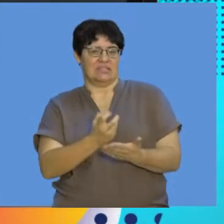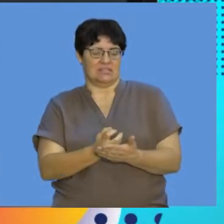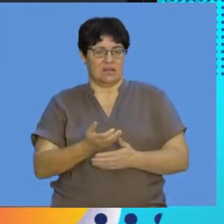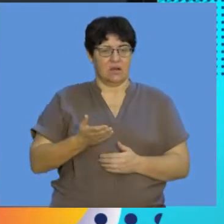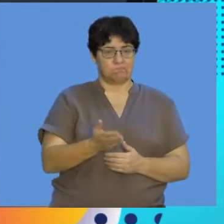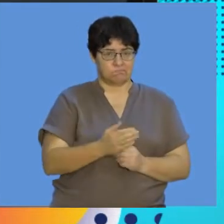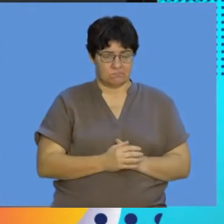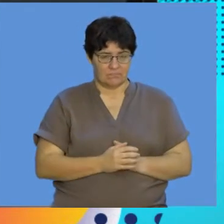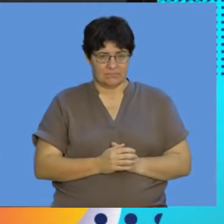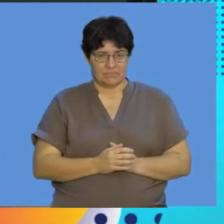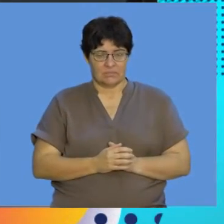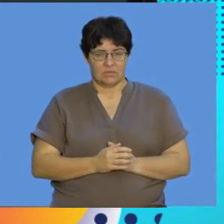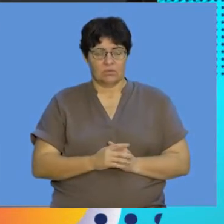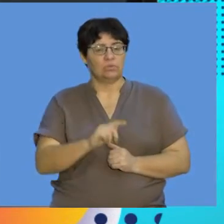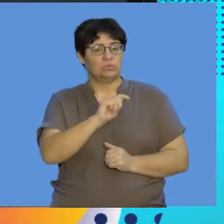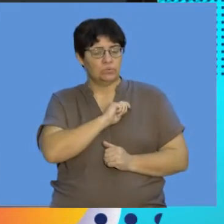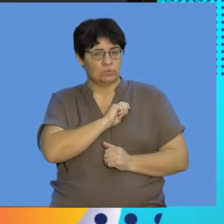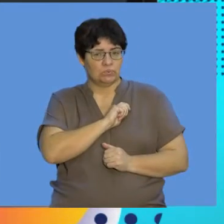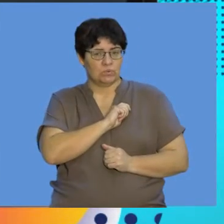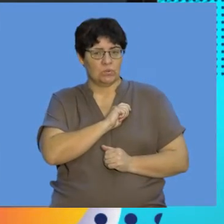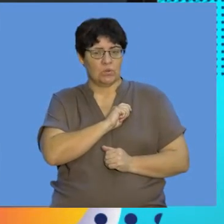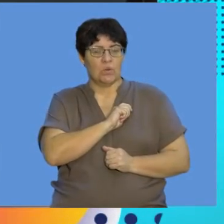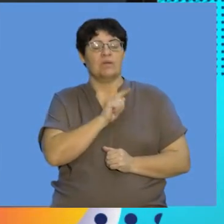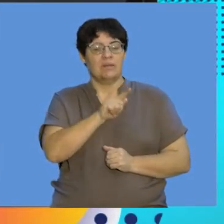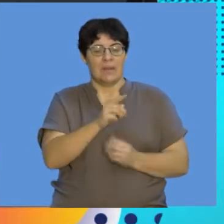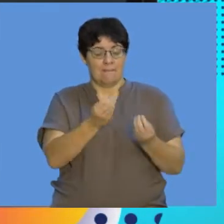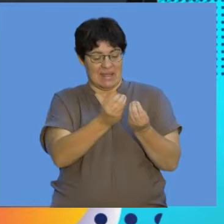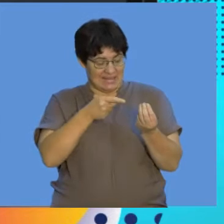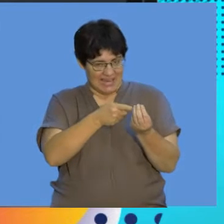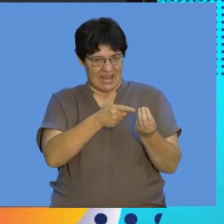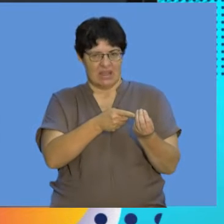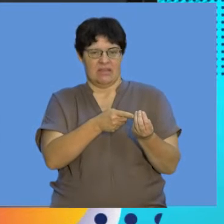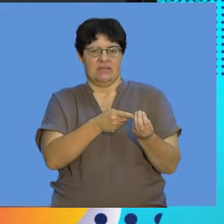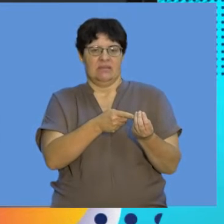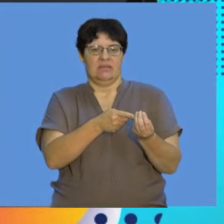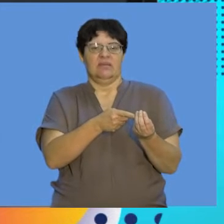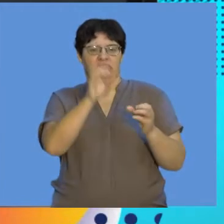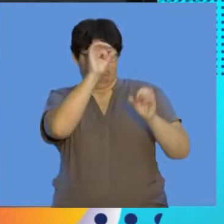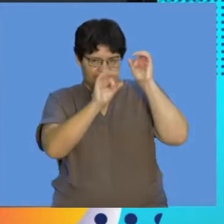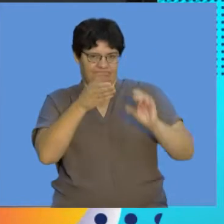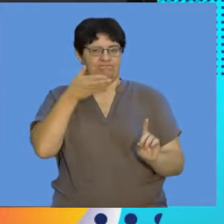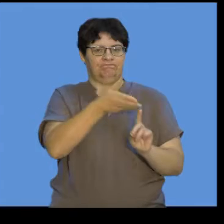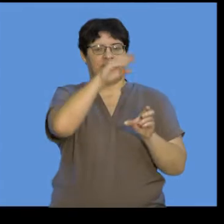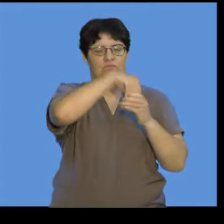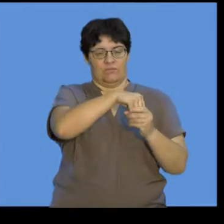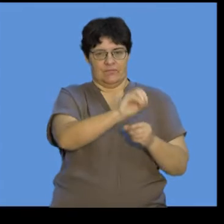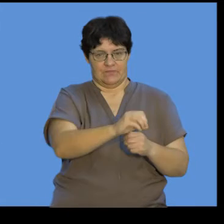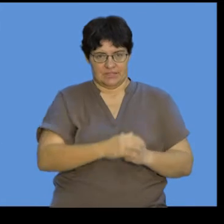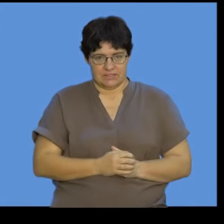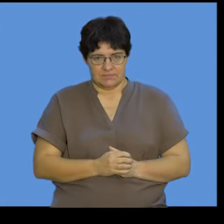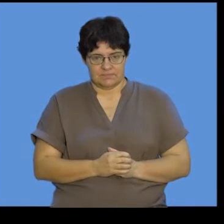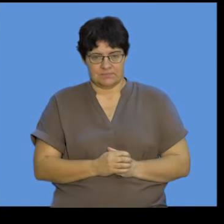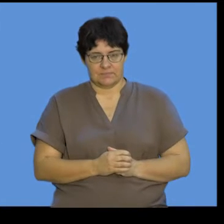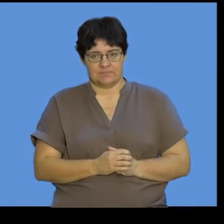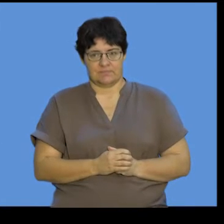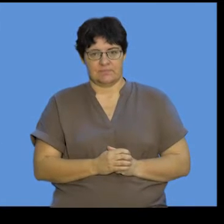there for us to really say that indeed matter consists of what we would call, particles, right? Okay,